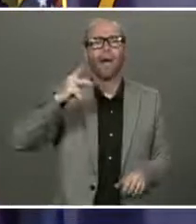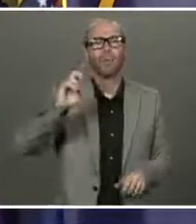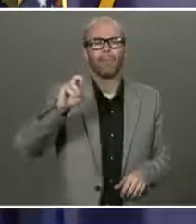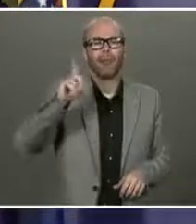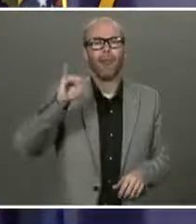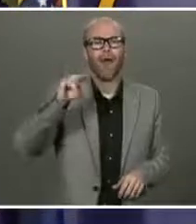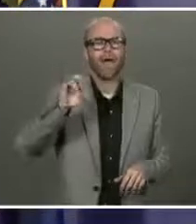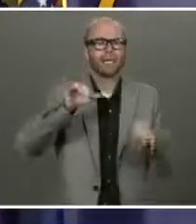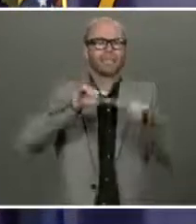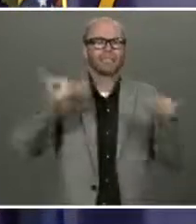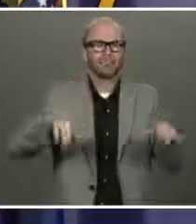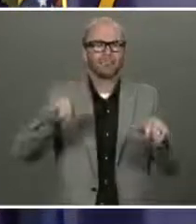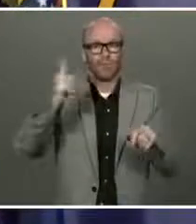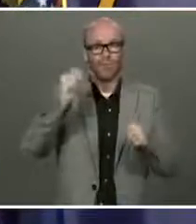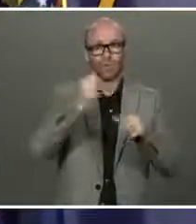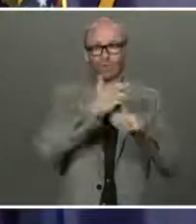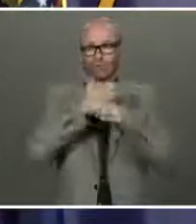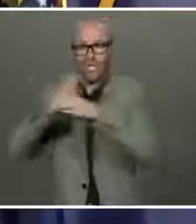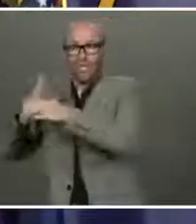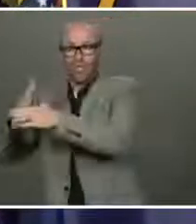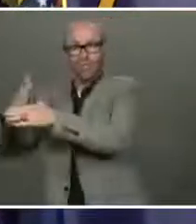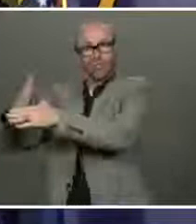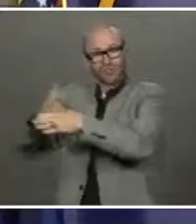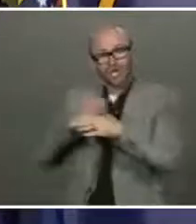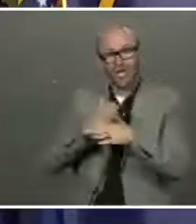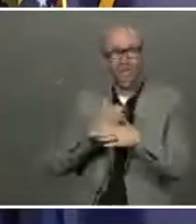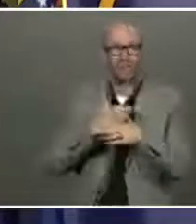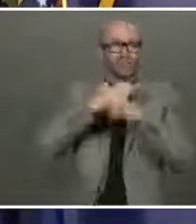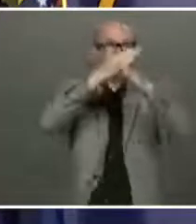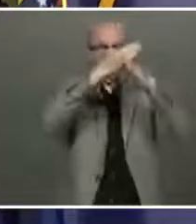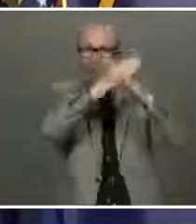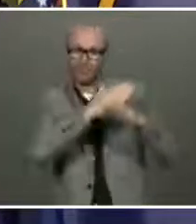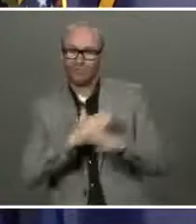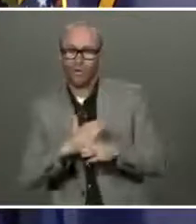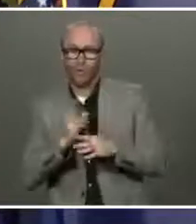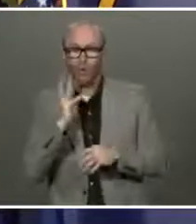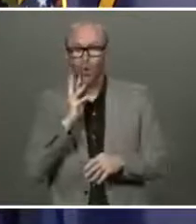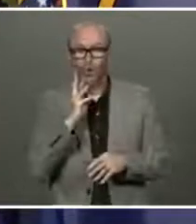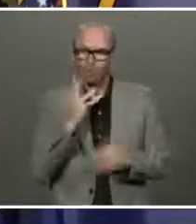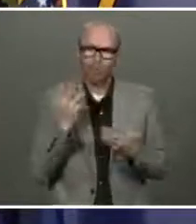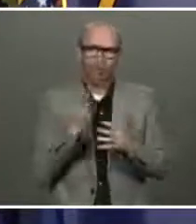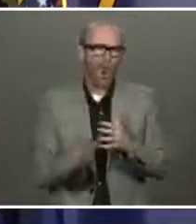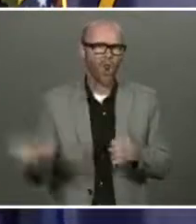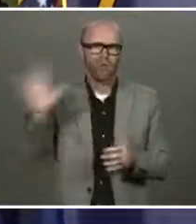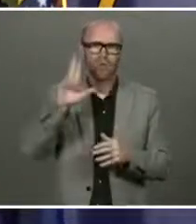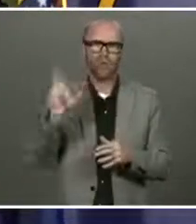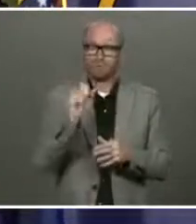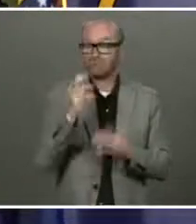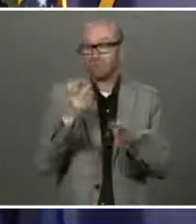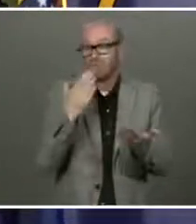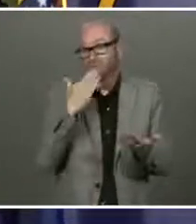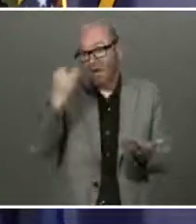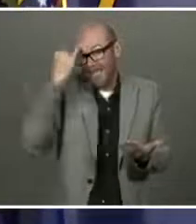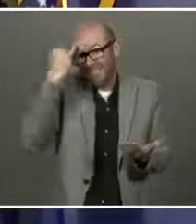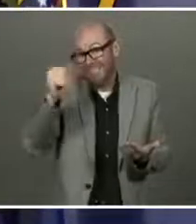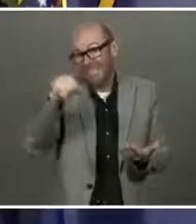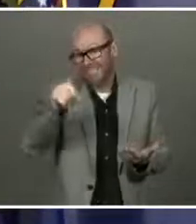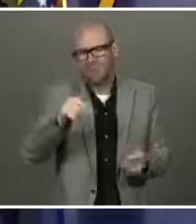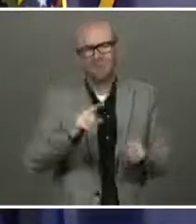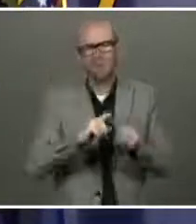move water from one place to another as climate changes and droughts occur in other places? So I don't know that this would just be